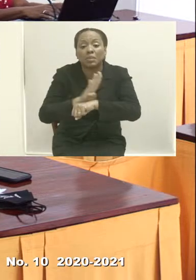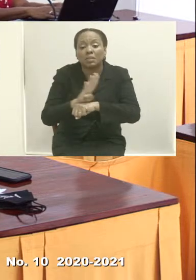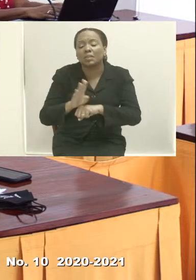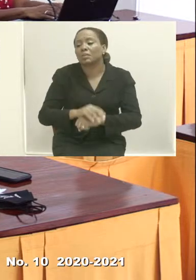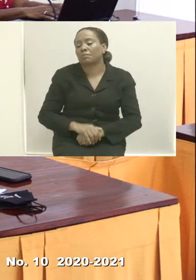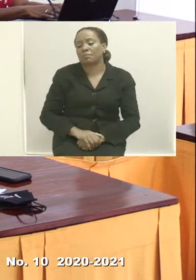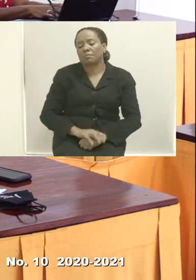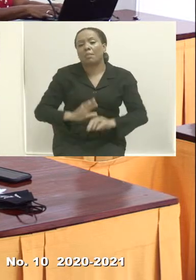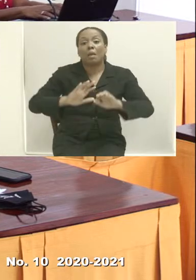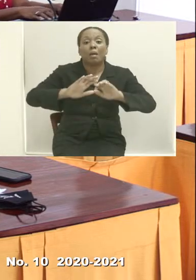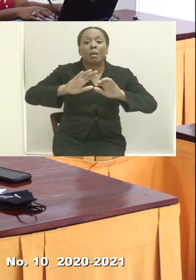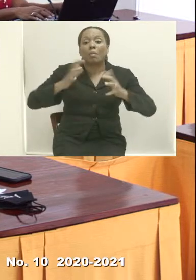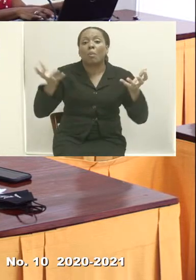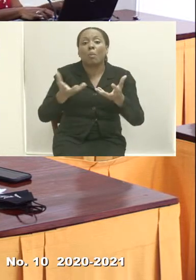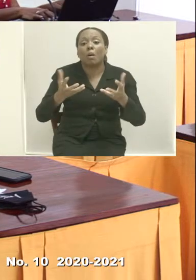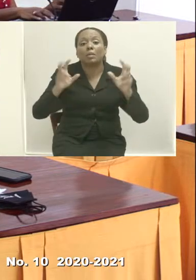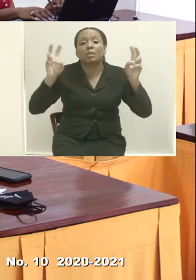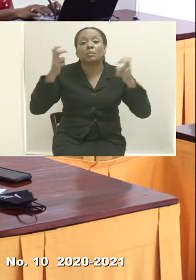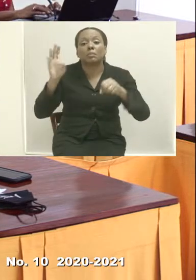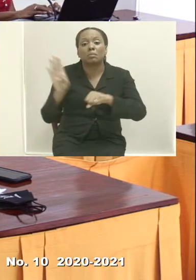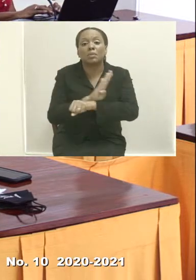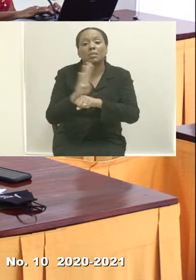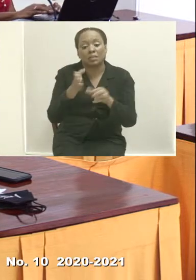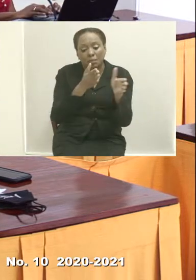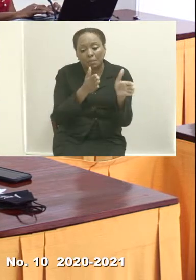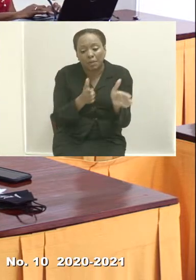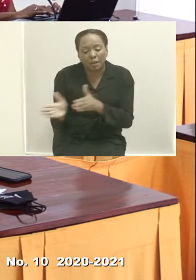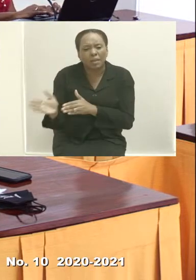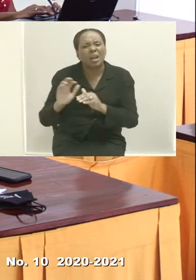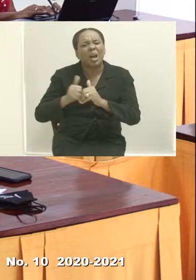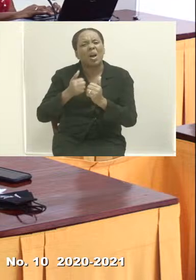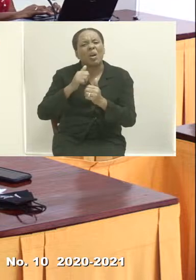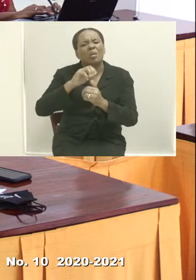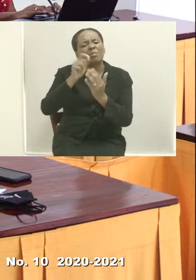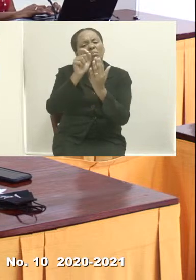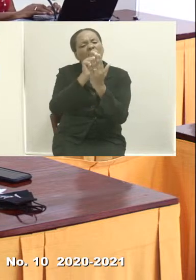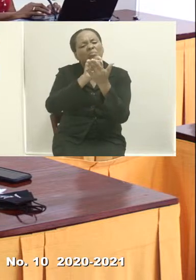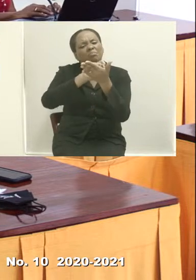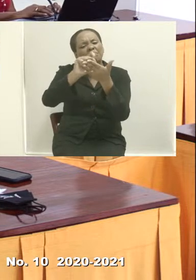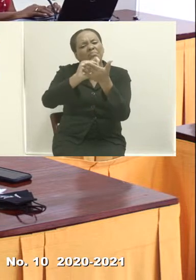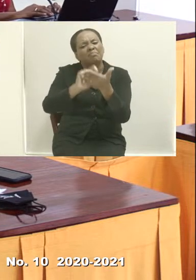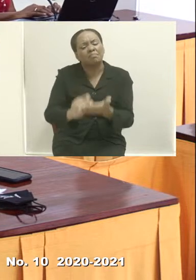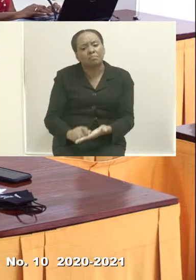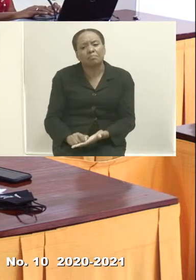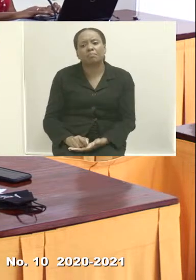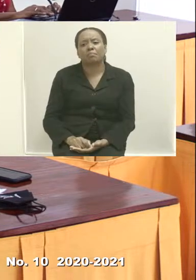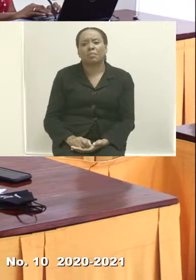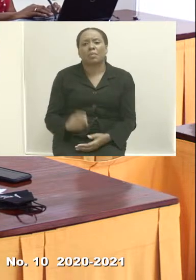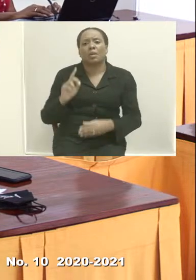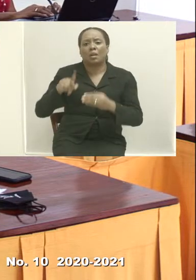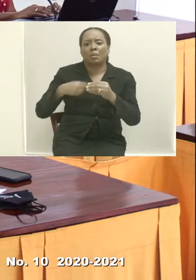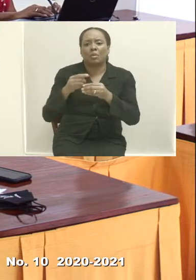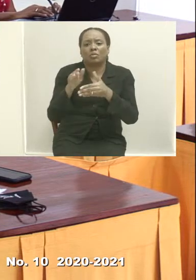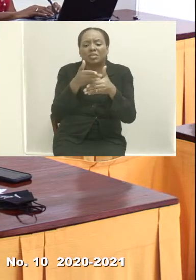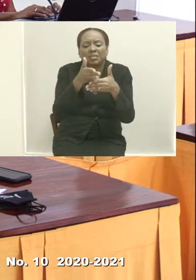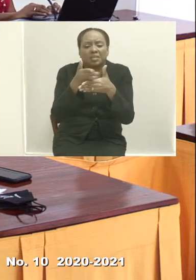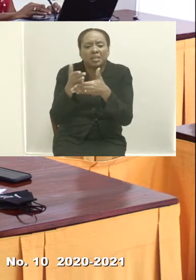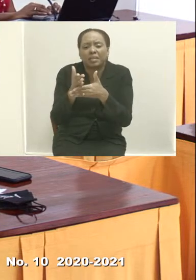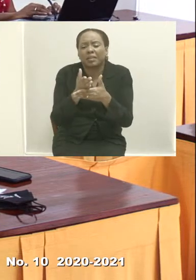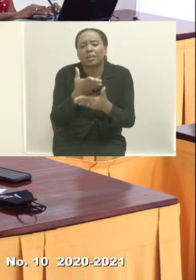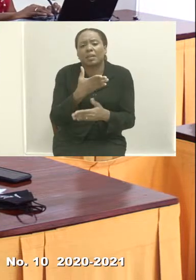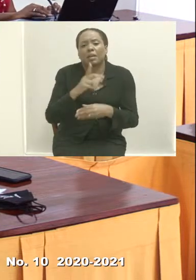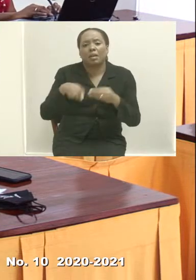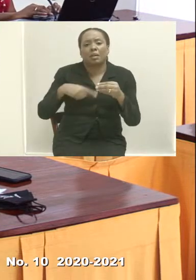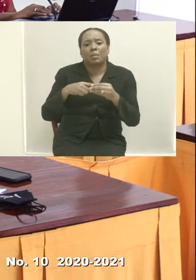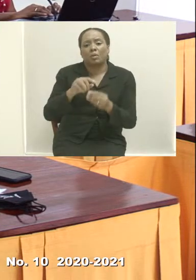what is a business plan and how that is drawn up. There must be an understanding of fundamentals like share ownership and equity financing and that type of thing,